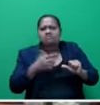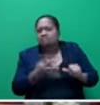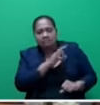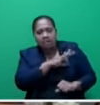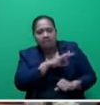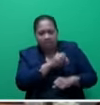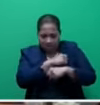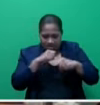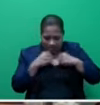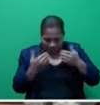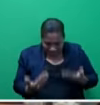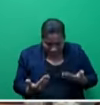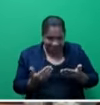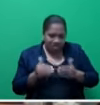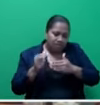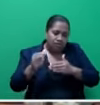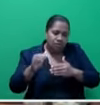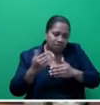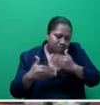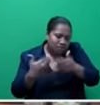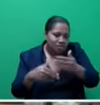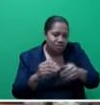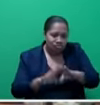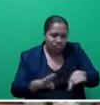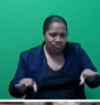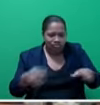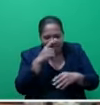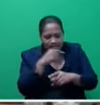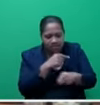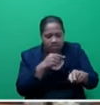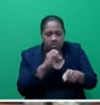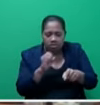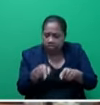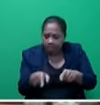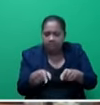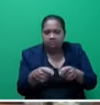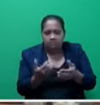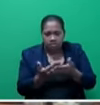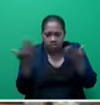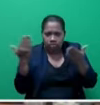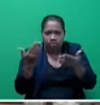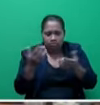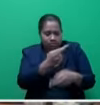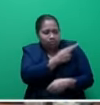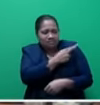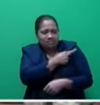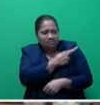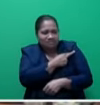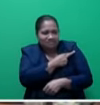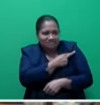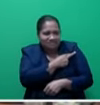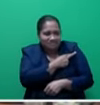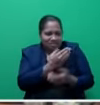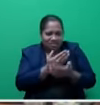our present and future generations. While bearing this mandate is a huge honor, with it comes a huge responsibility and